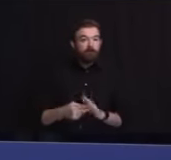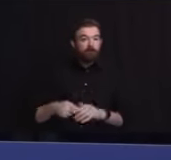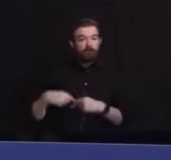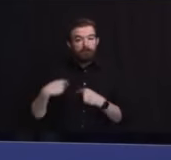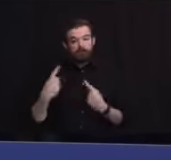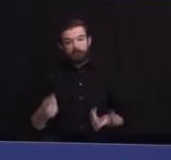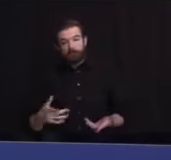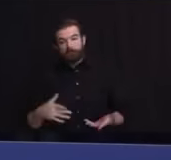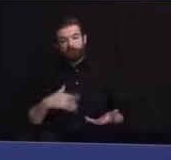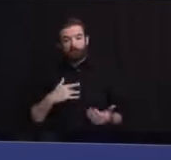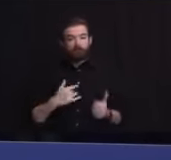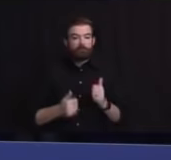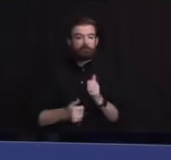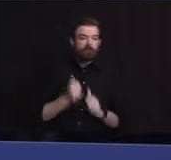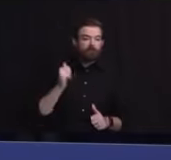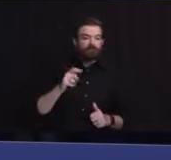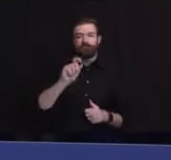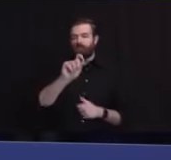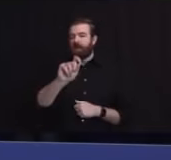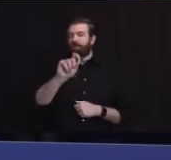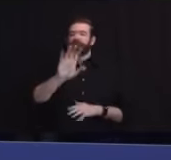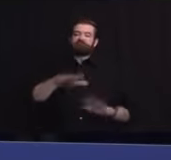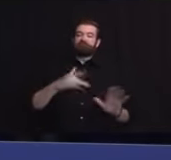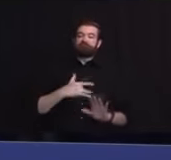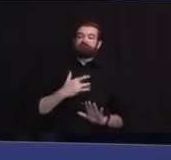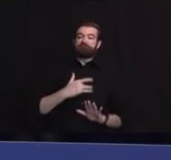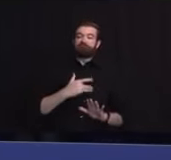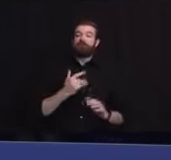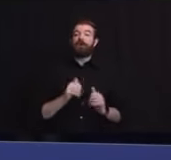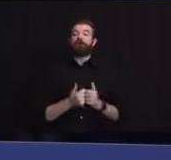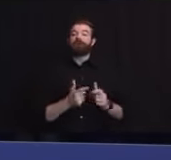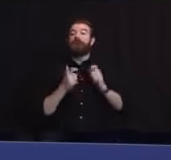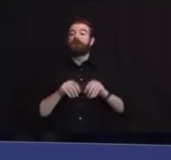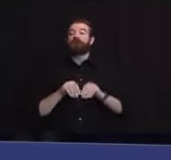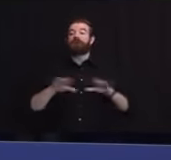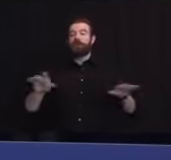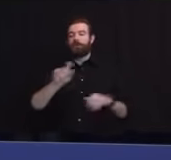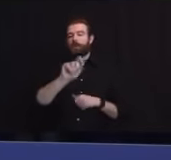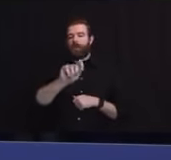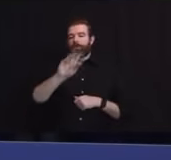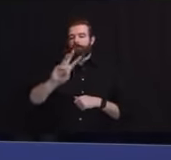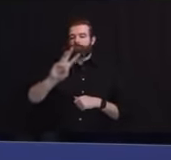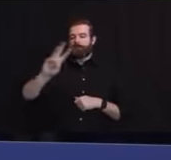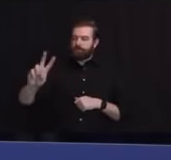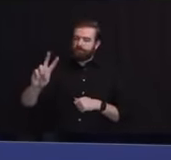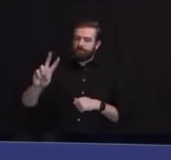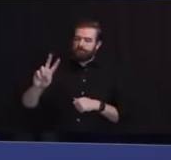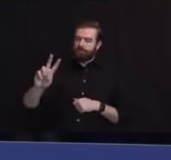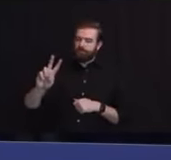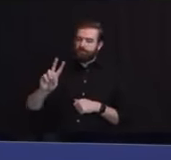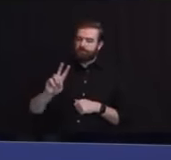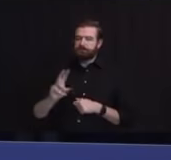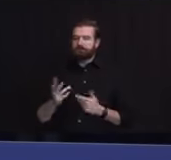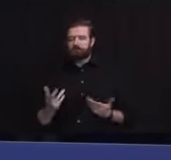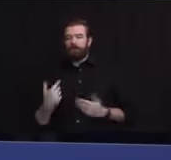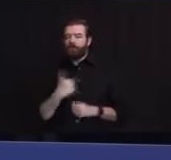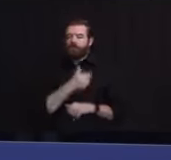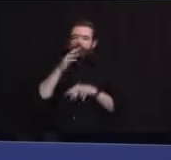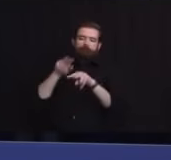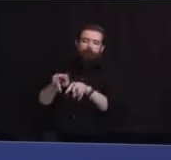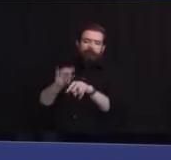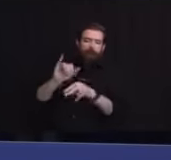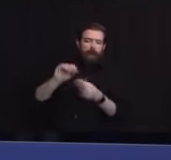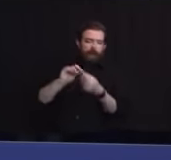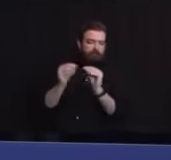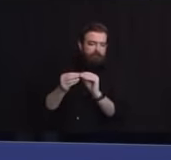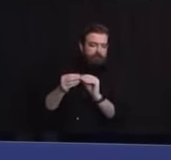about 0.62. So we will be continuing to evaluate that and see